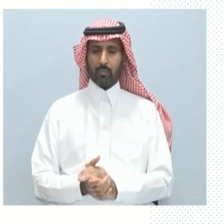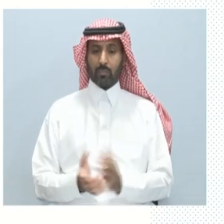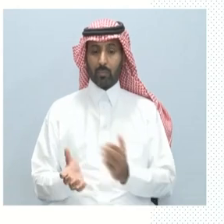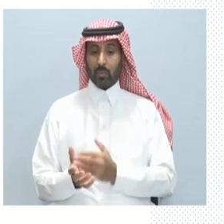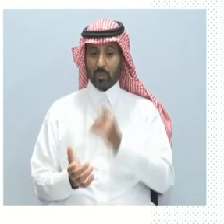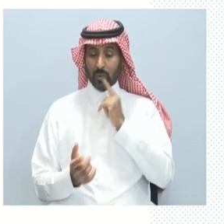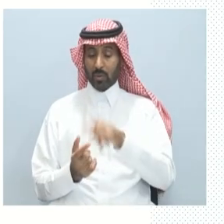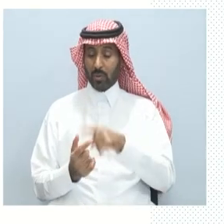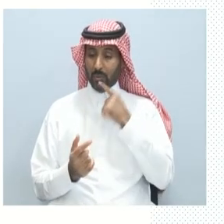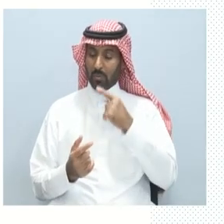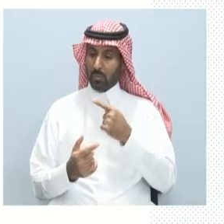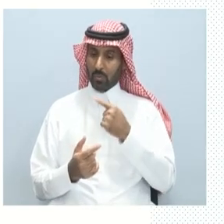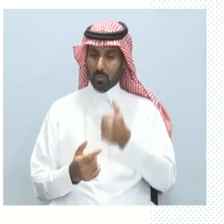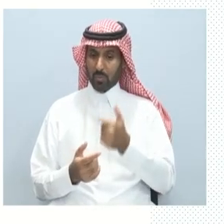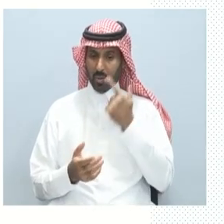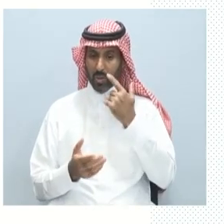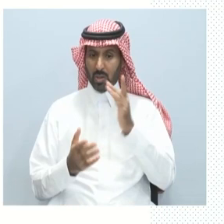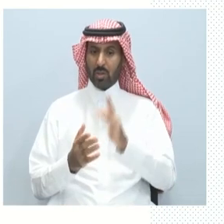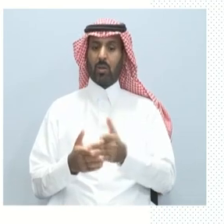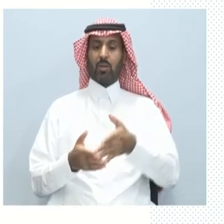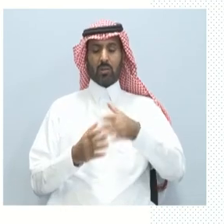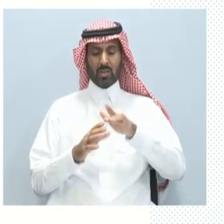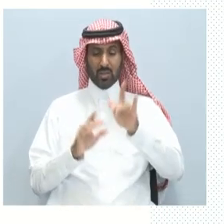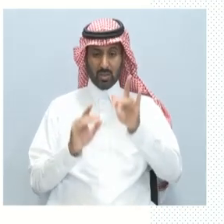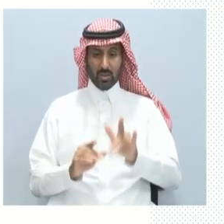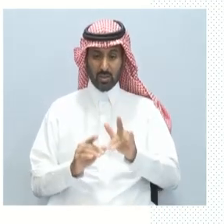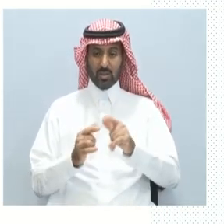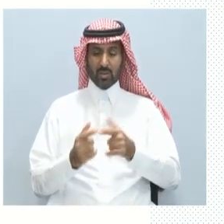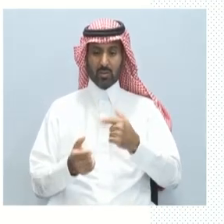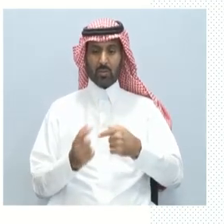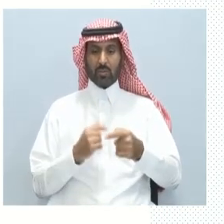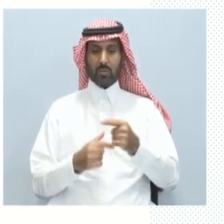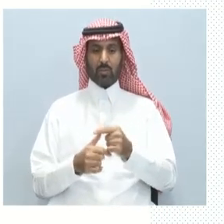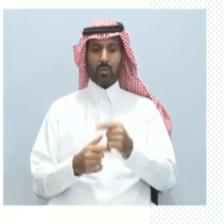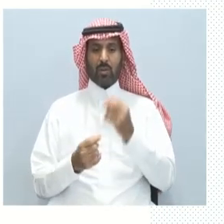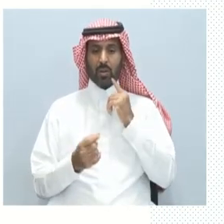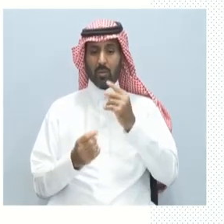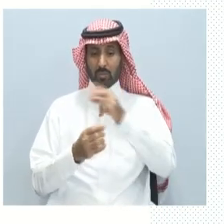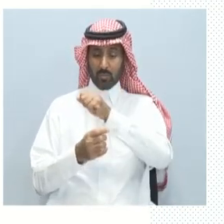There were fine, elegant chairs with brocade upholstery on the seats and